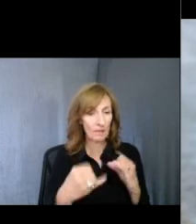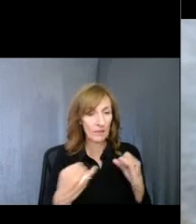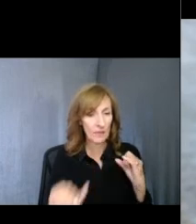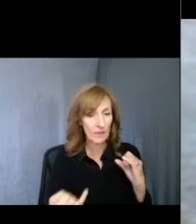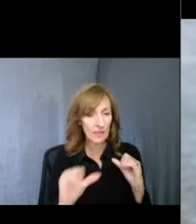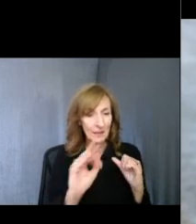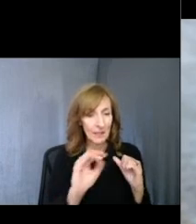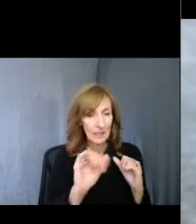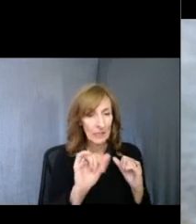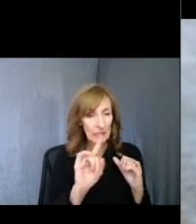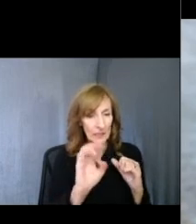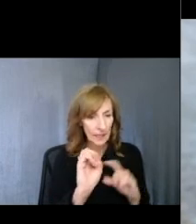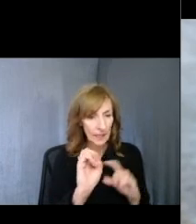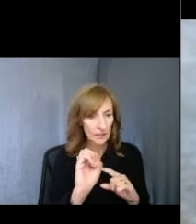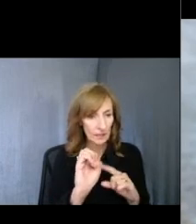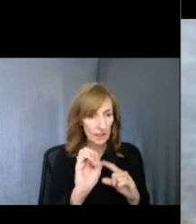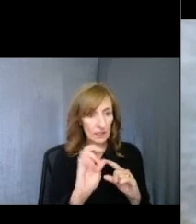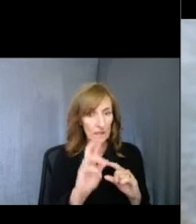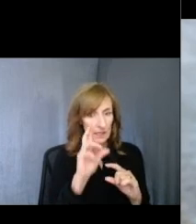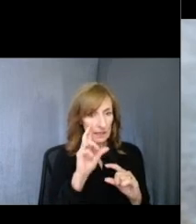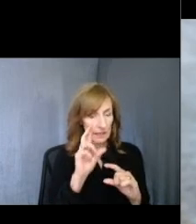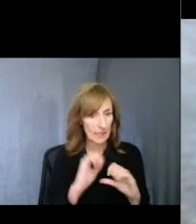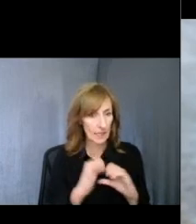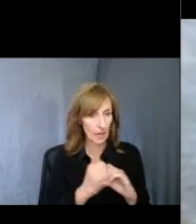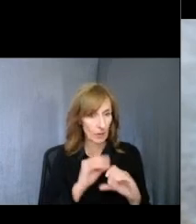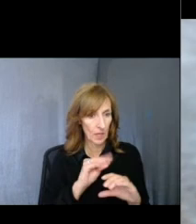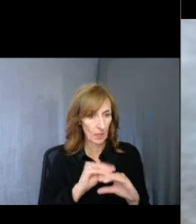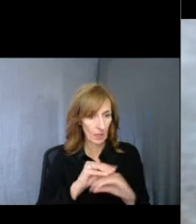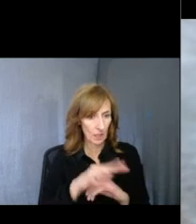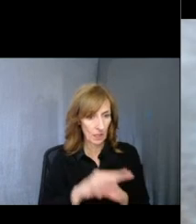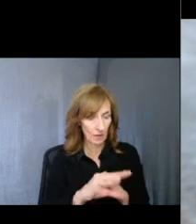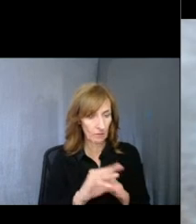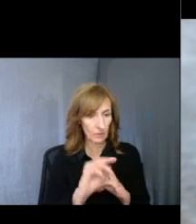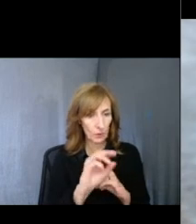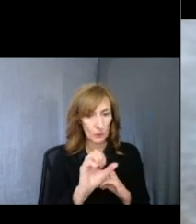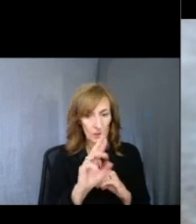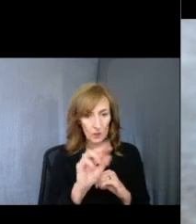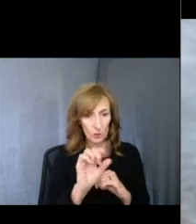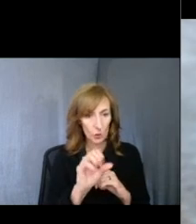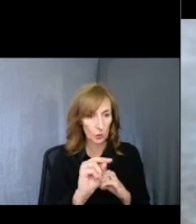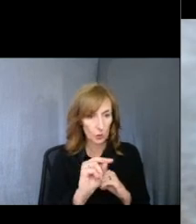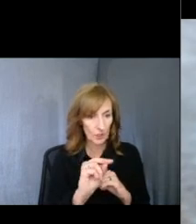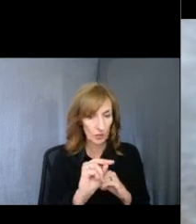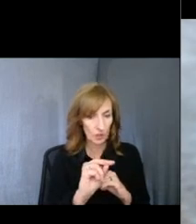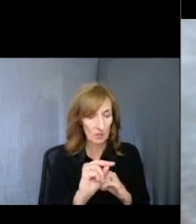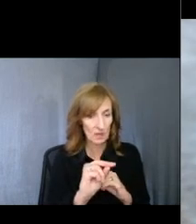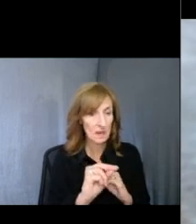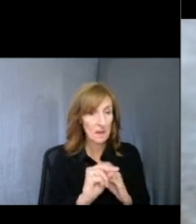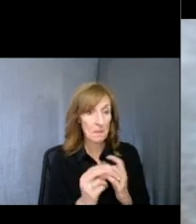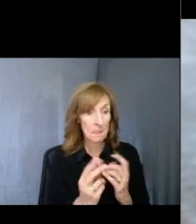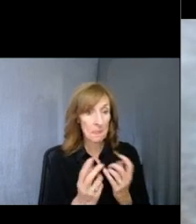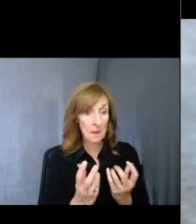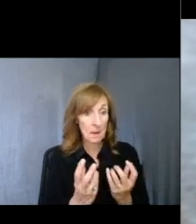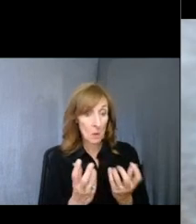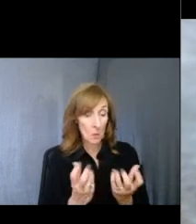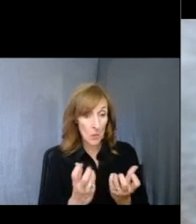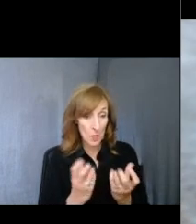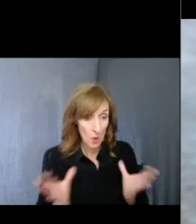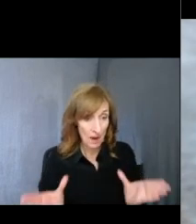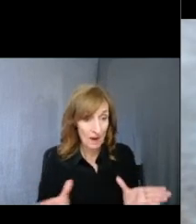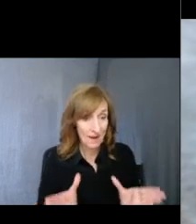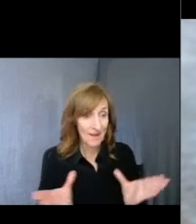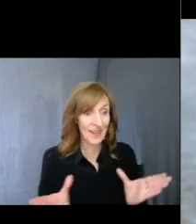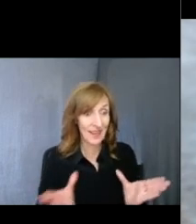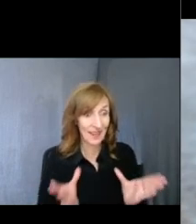side, the clinical side of getting the cat to feel better and want to eat. So that's where our work in appetite stimulants